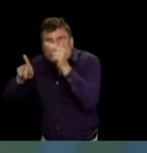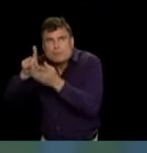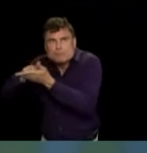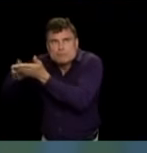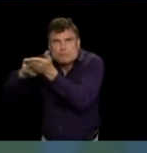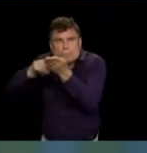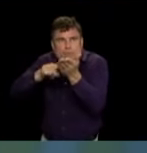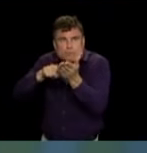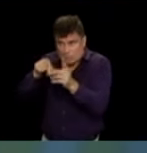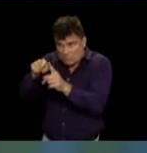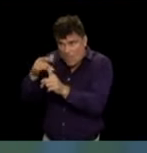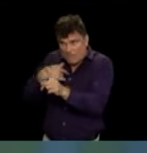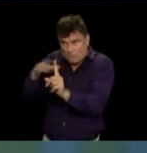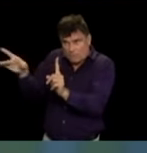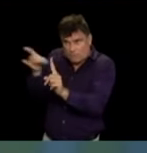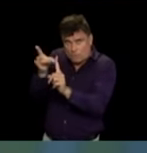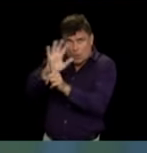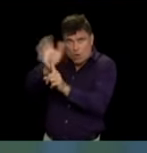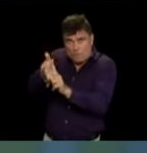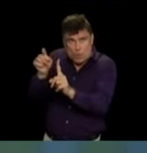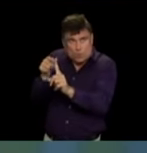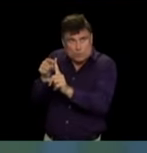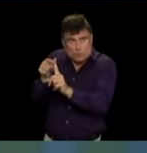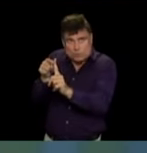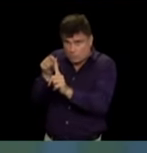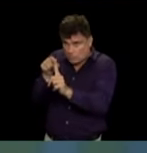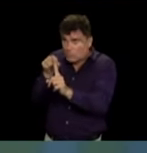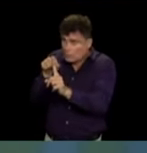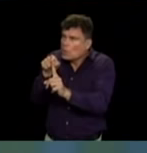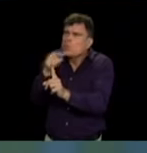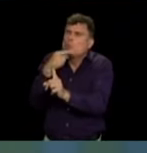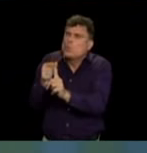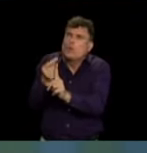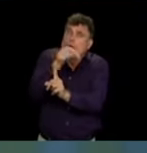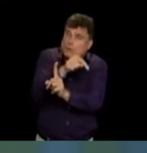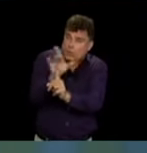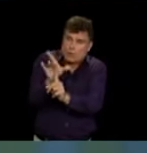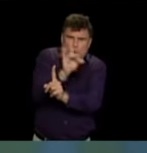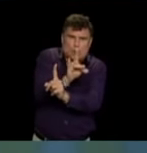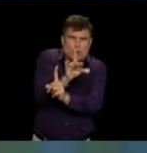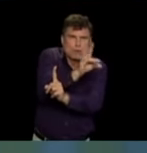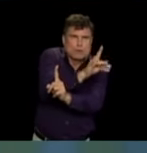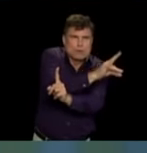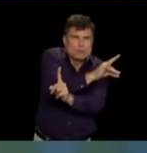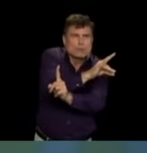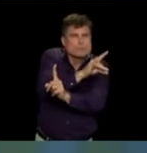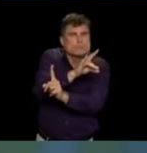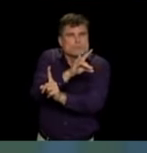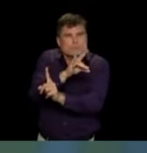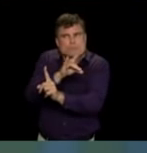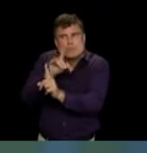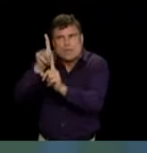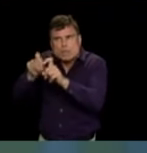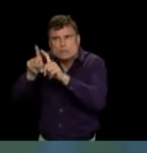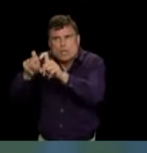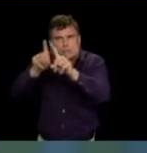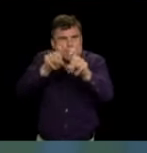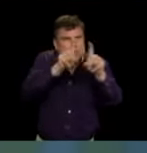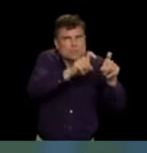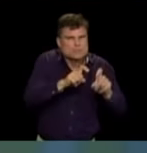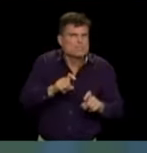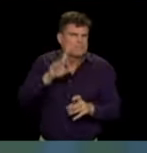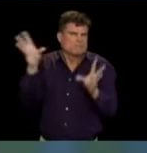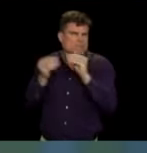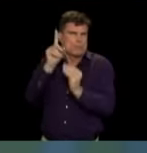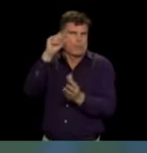1,257, is a combination of the cases and the contacts. So for every case, they had almost 11